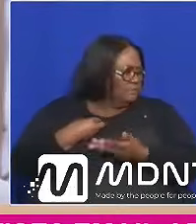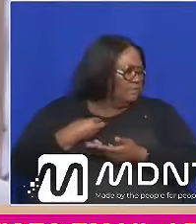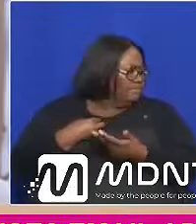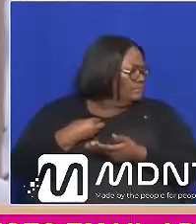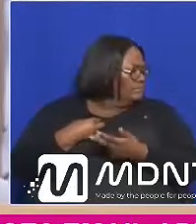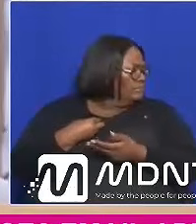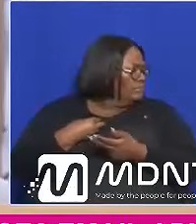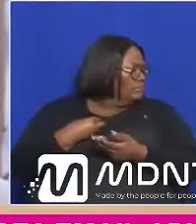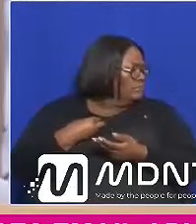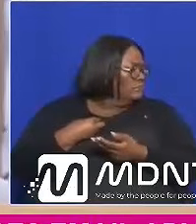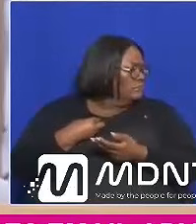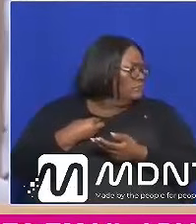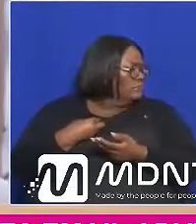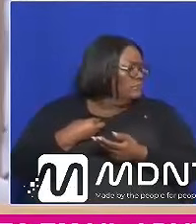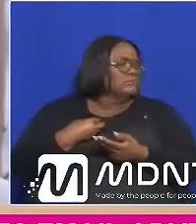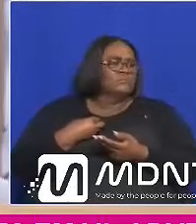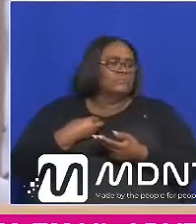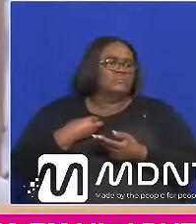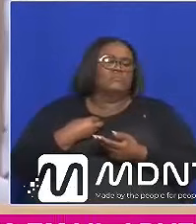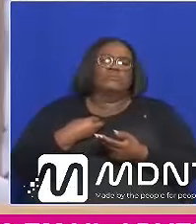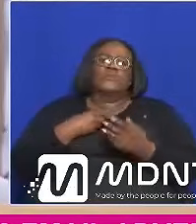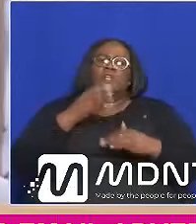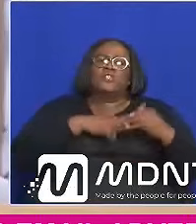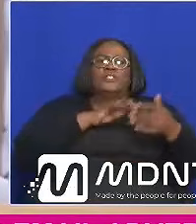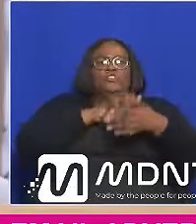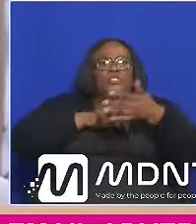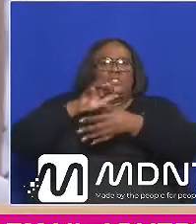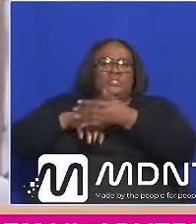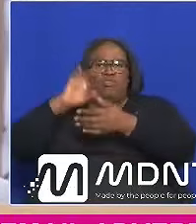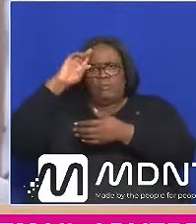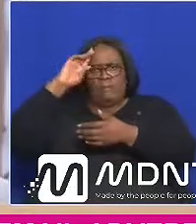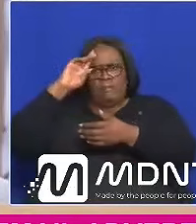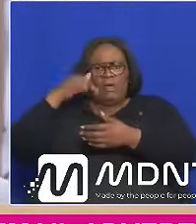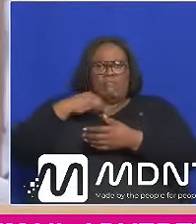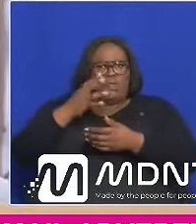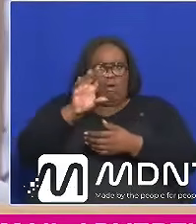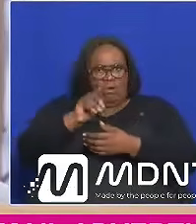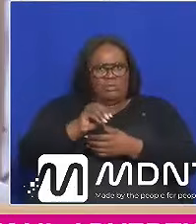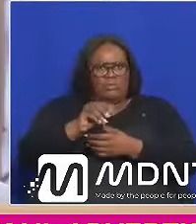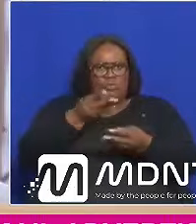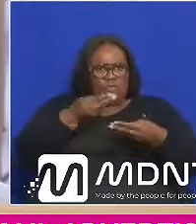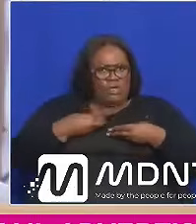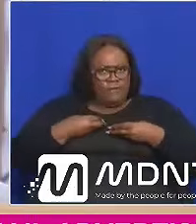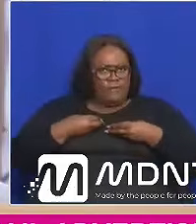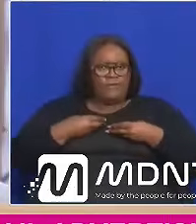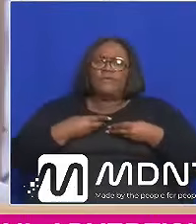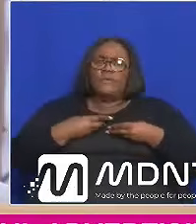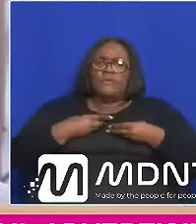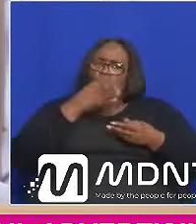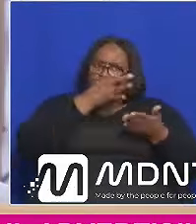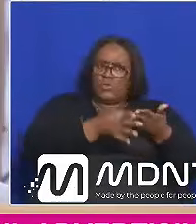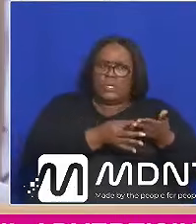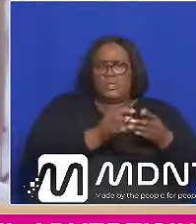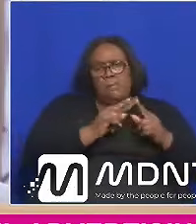charge sheets in both trials. You recall that? Yes, I do. That was a request, and unfortunately, by